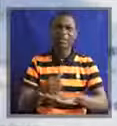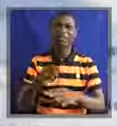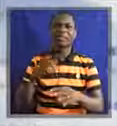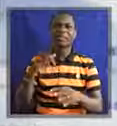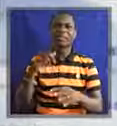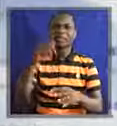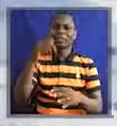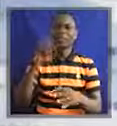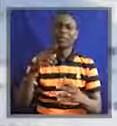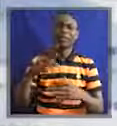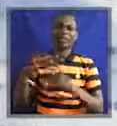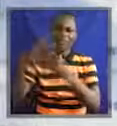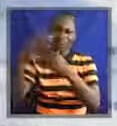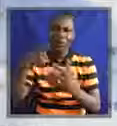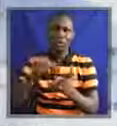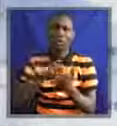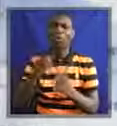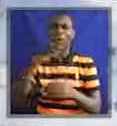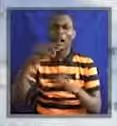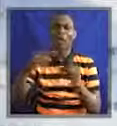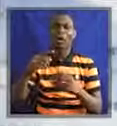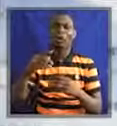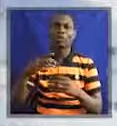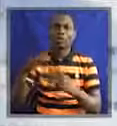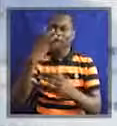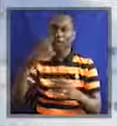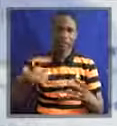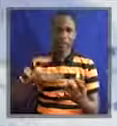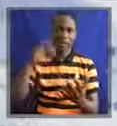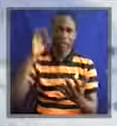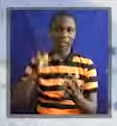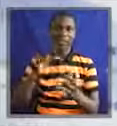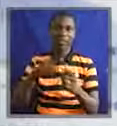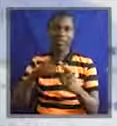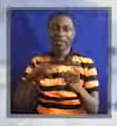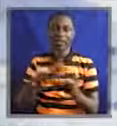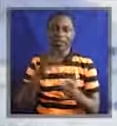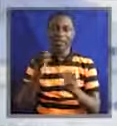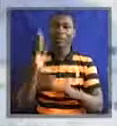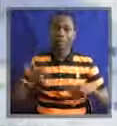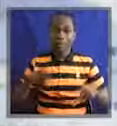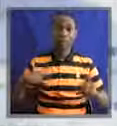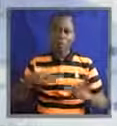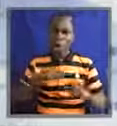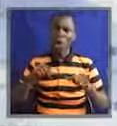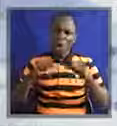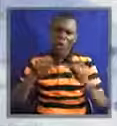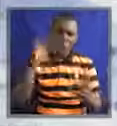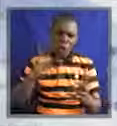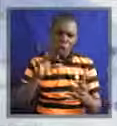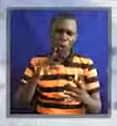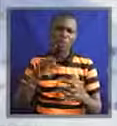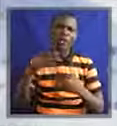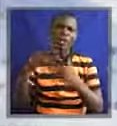a fa generational curses. Who are and a pay me no ACN. Now, a rather one next week, no Samiba, me